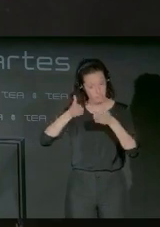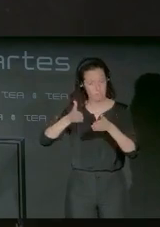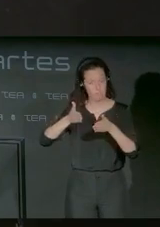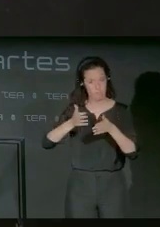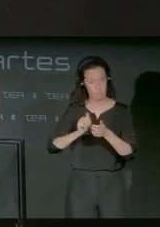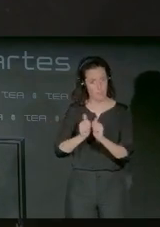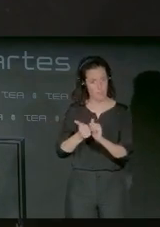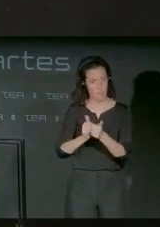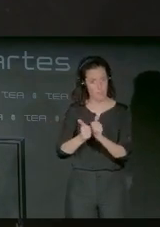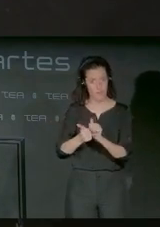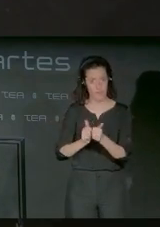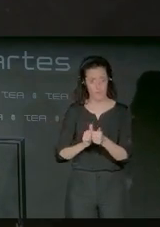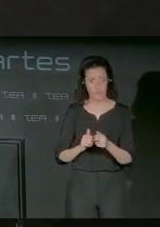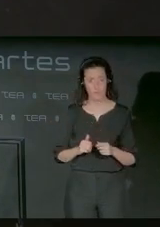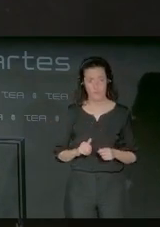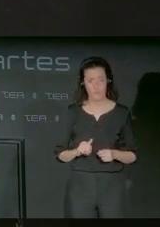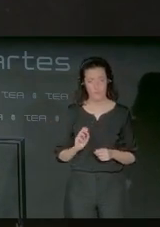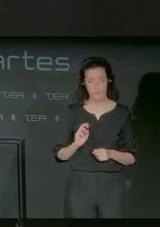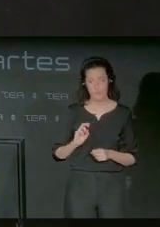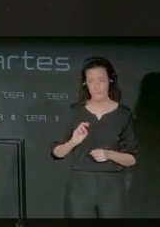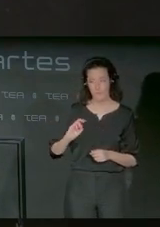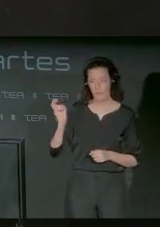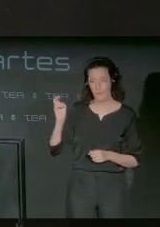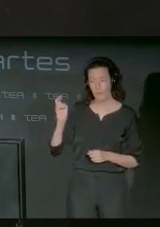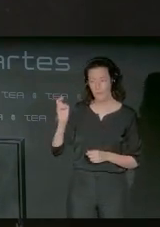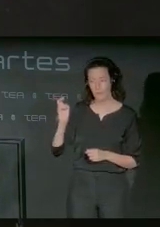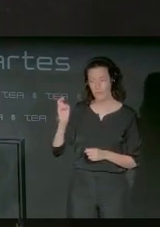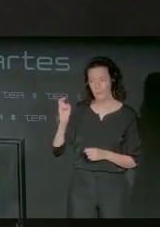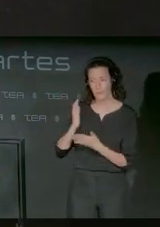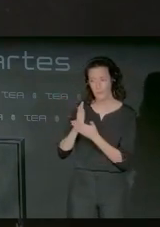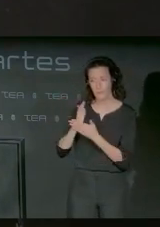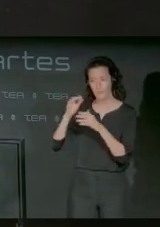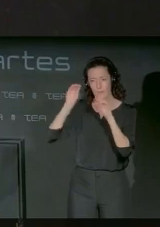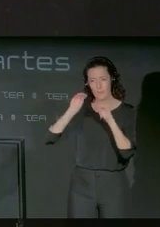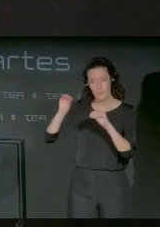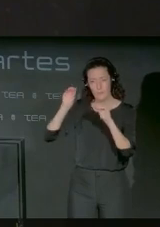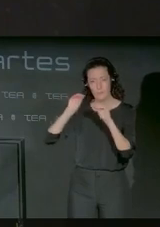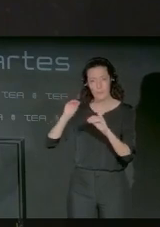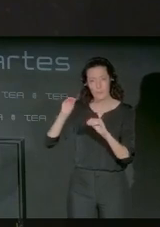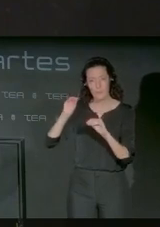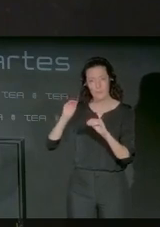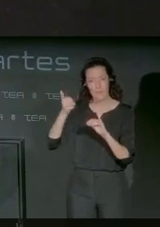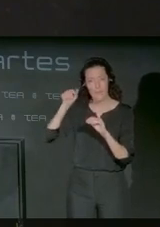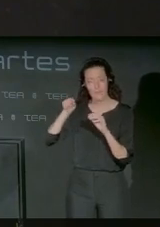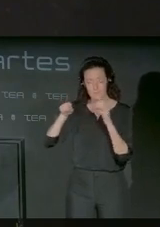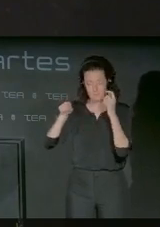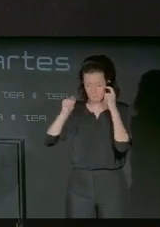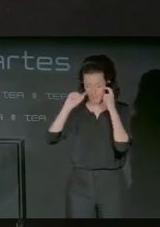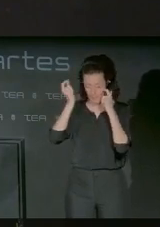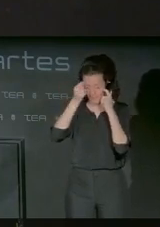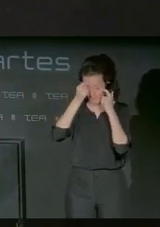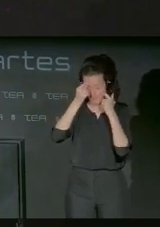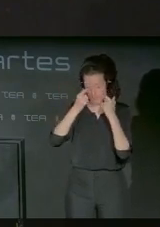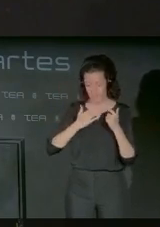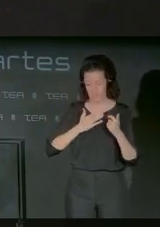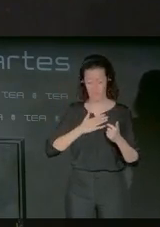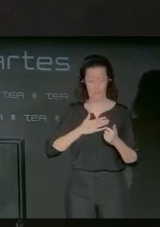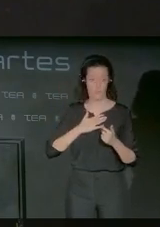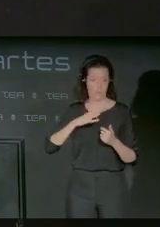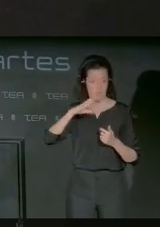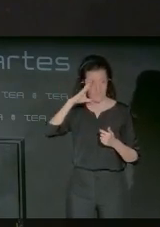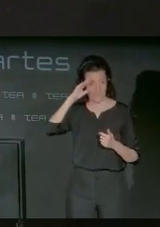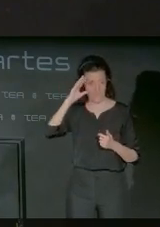around also IP and skills for small entrepreneurs, which is going to be quite innovative as